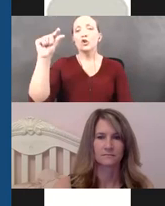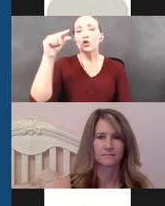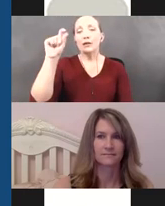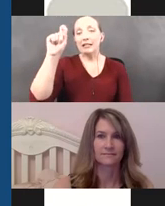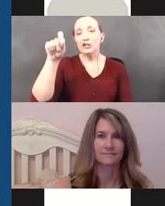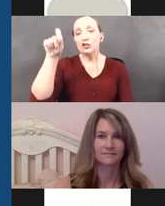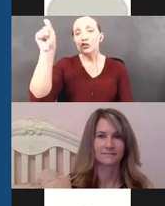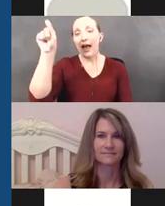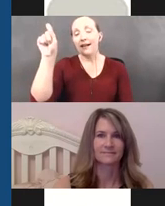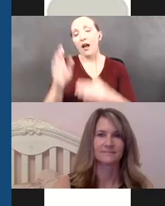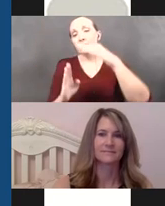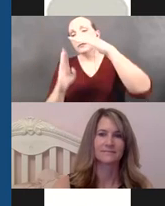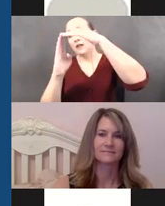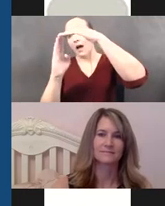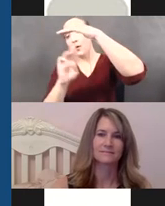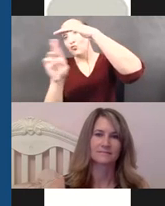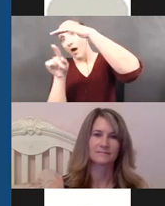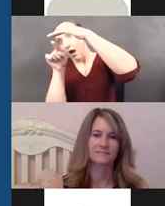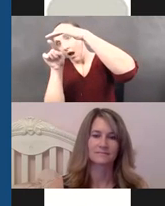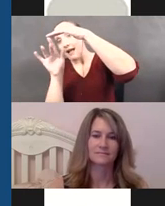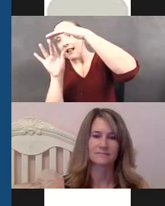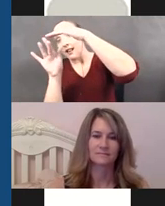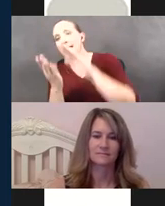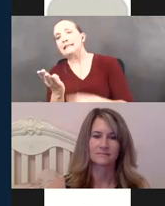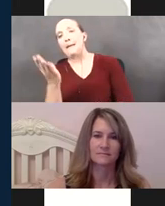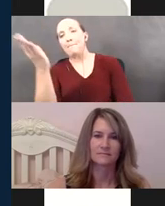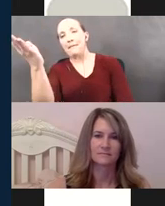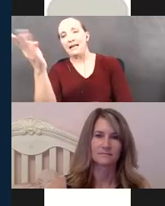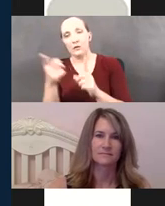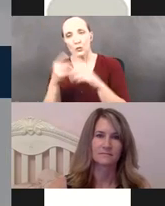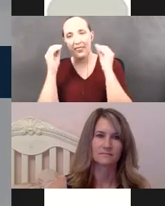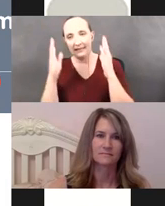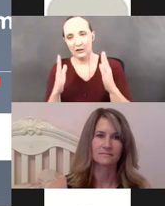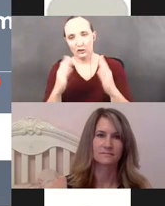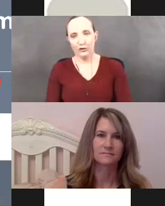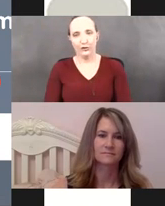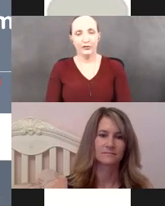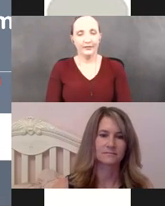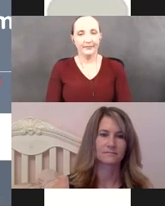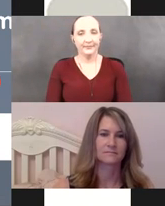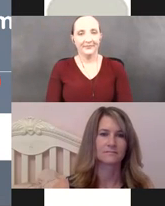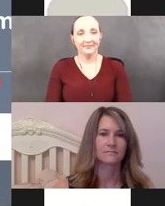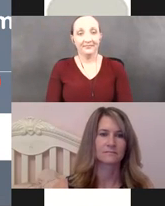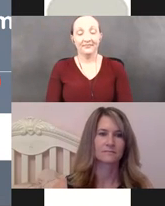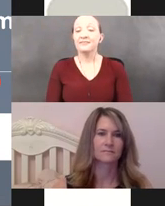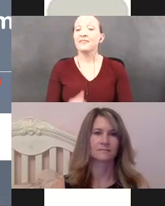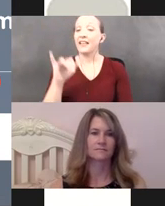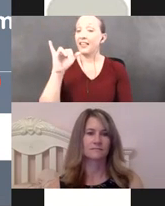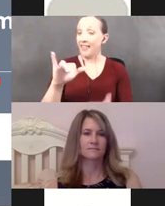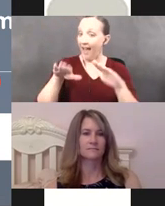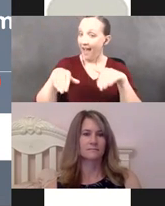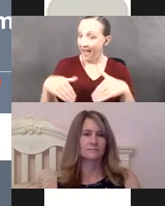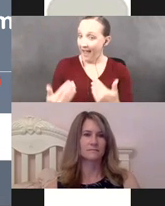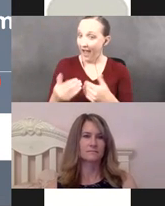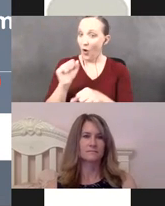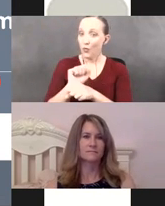la right palomita to verde submit que their está a la work mano to their derecha teacher. arriba para entregar el trabajo a su And maestro. that's how they would complete and Y